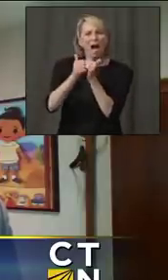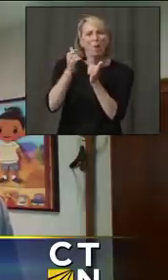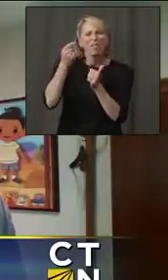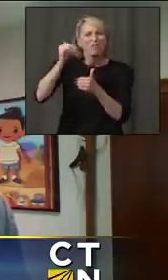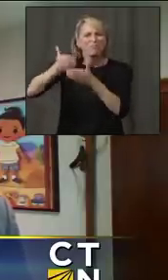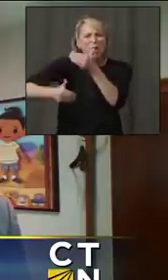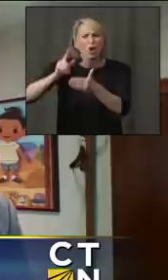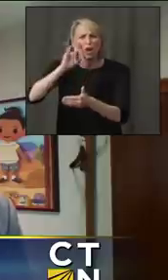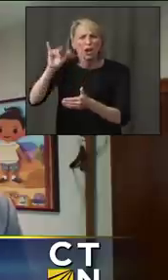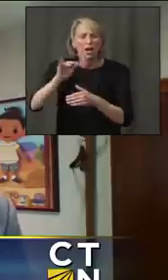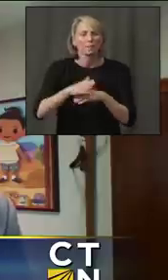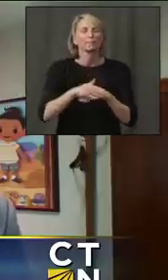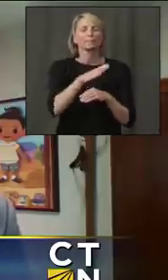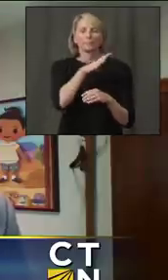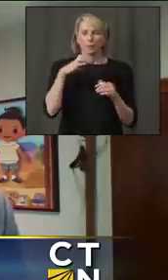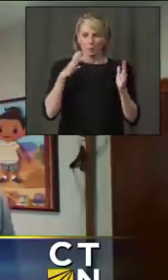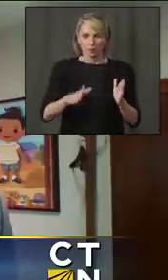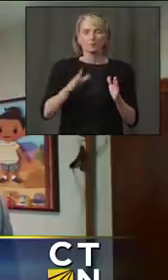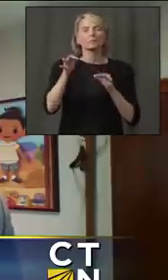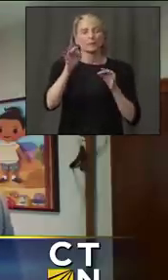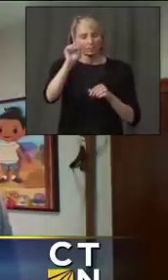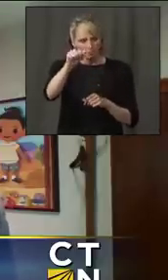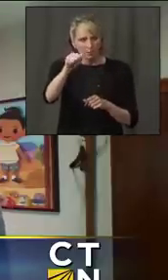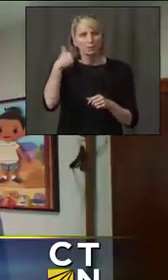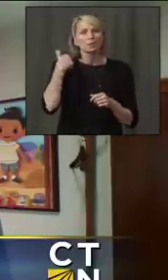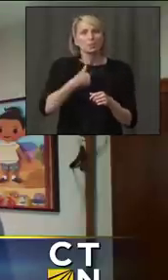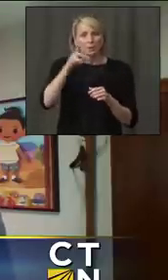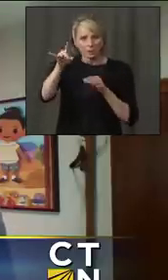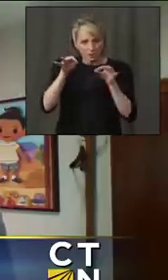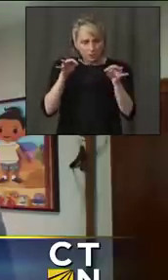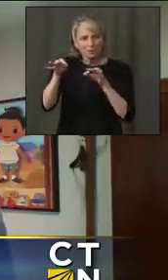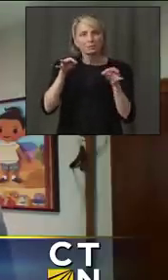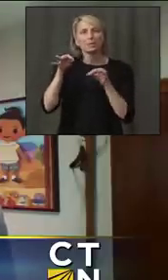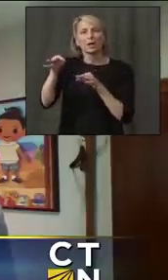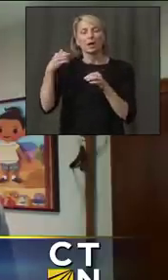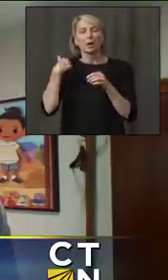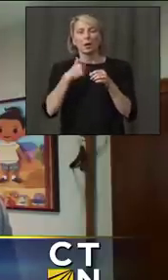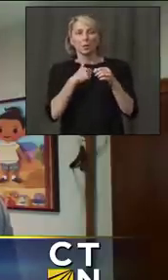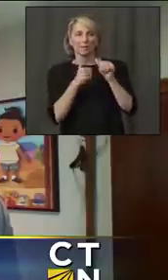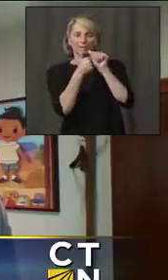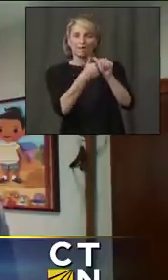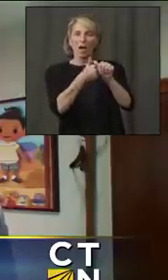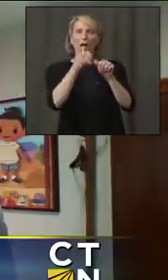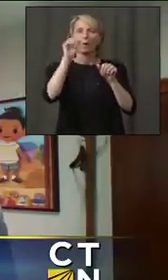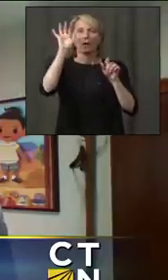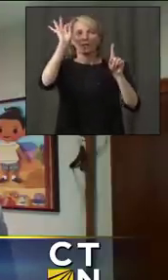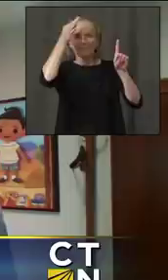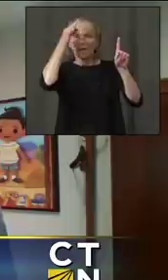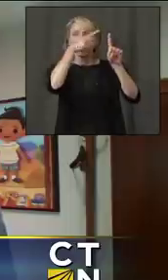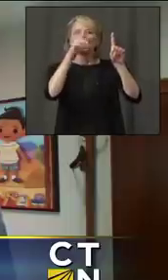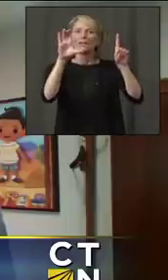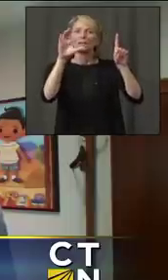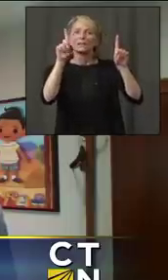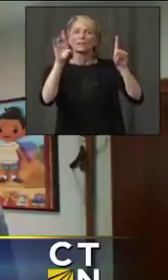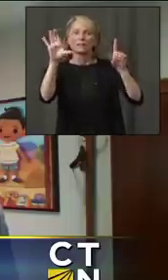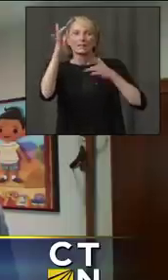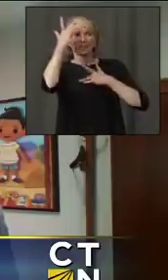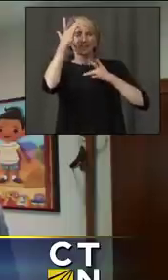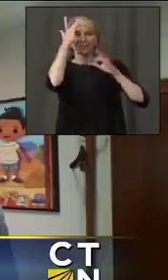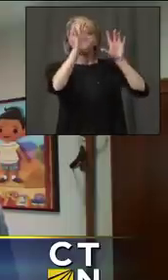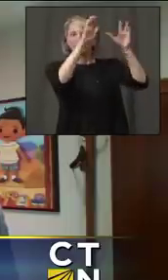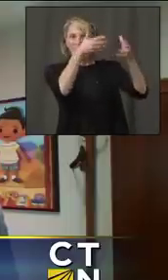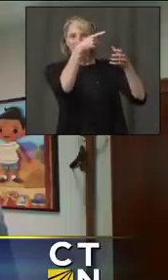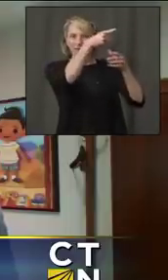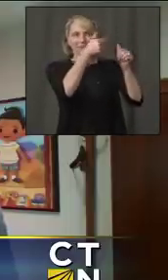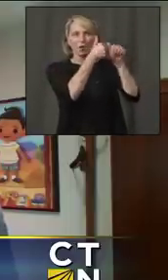communication on what that's going to look like in our plan. We link to CDC guidelines, which have a flow chart on what it looks like. It's important that we're